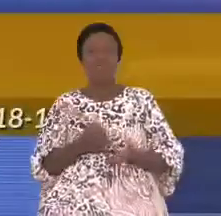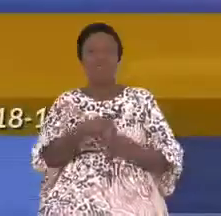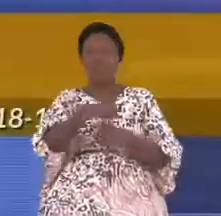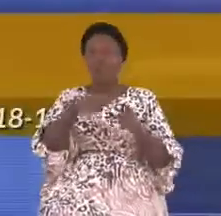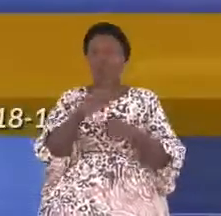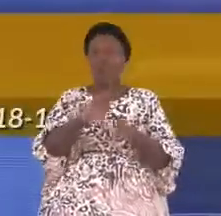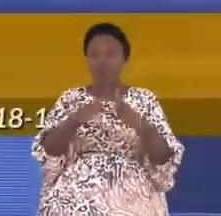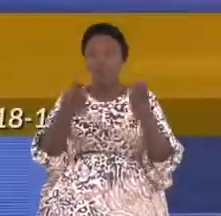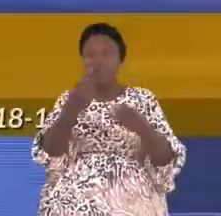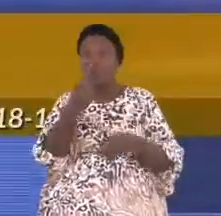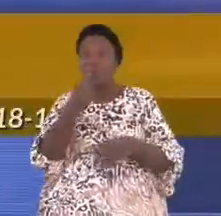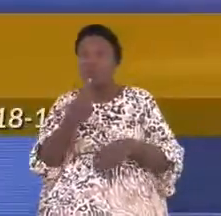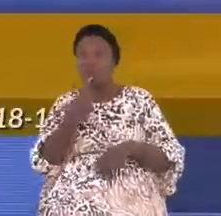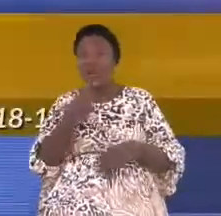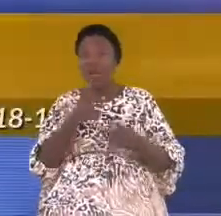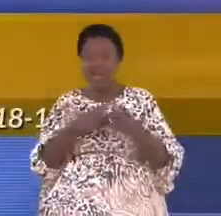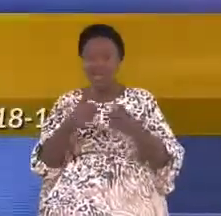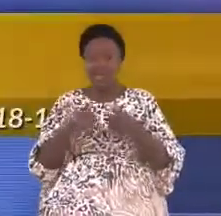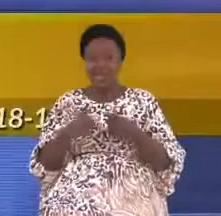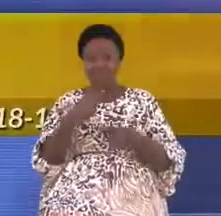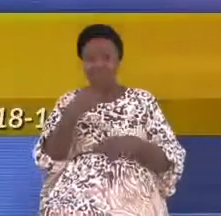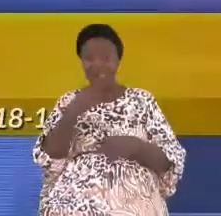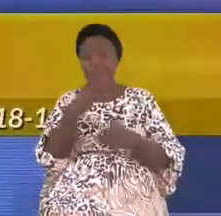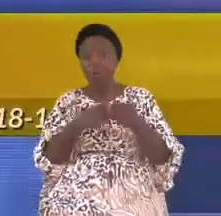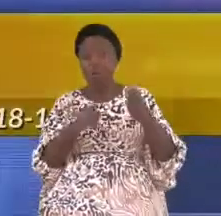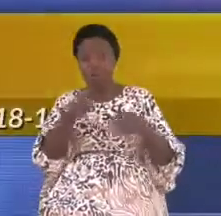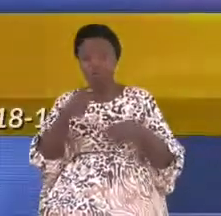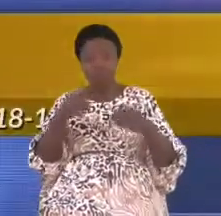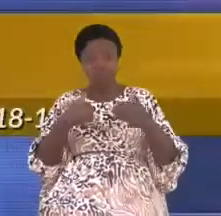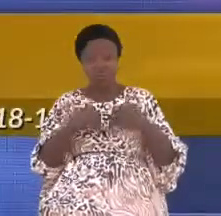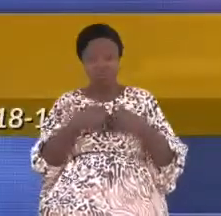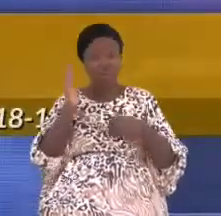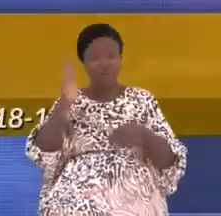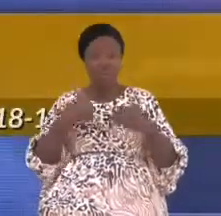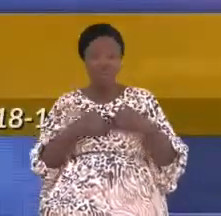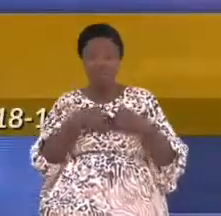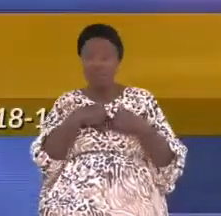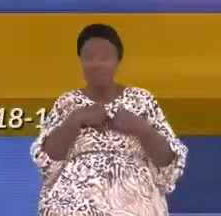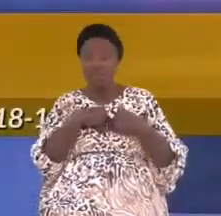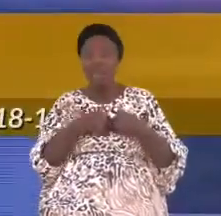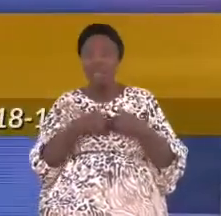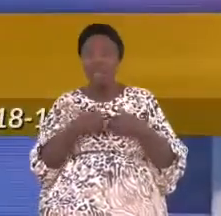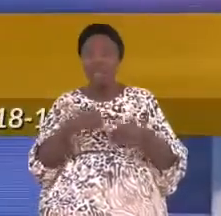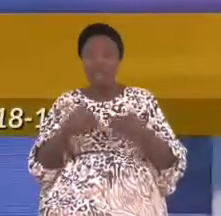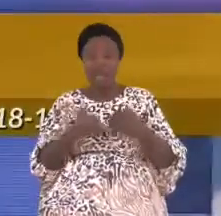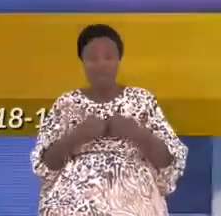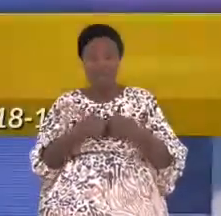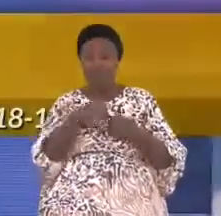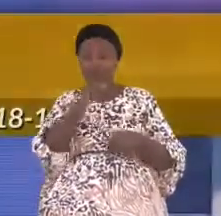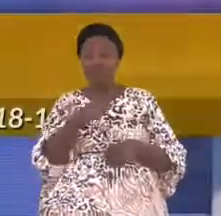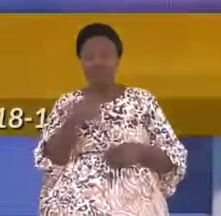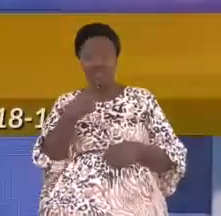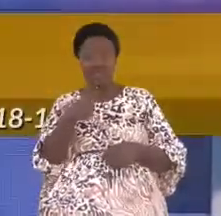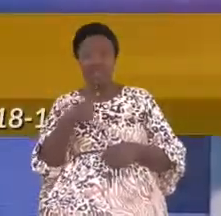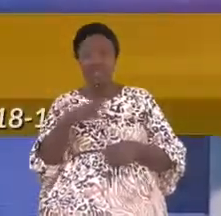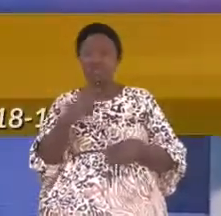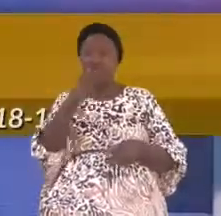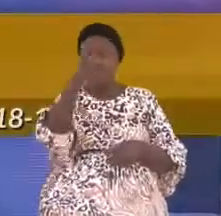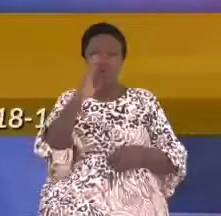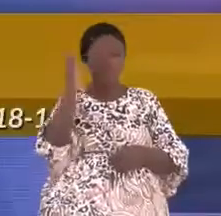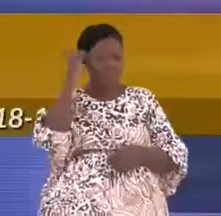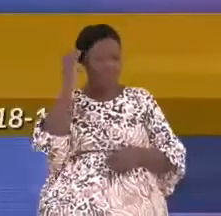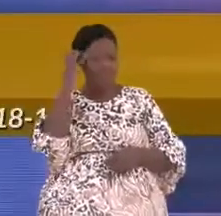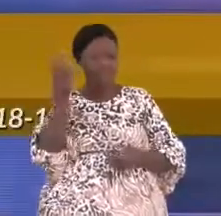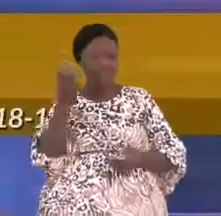mouth and you said what shouldn't have said heart after the lord has seen everything